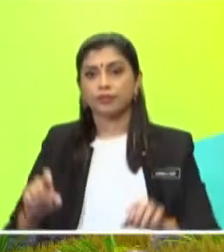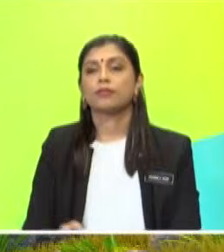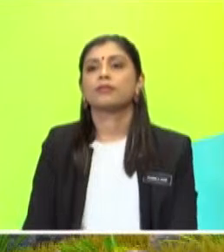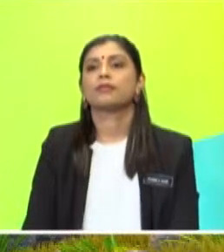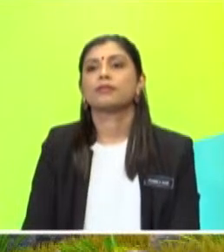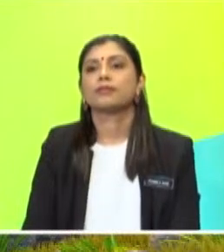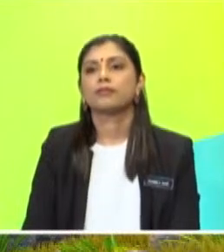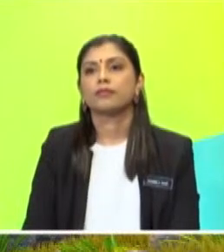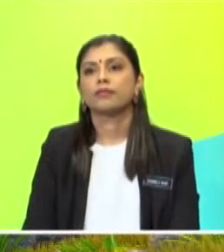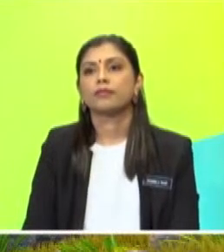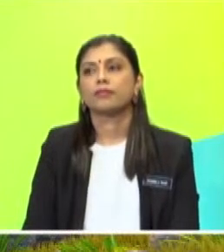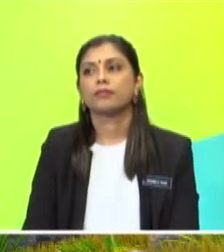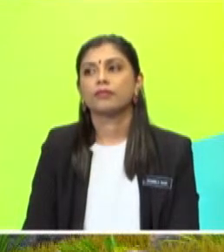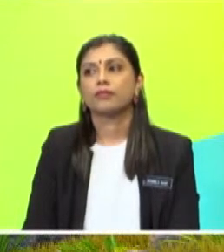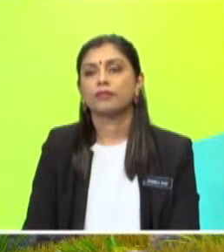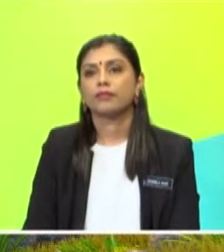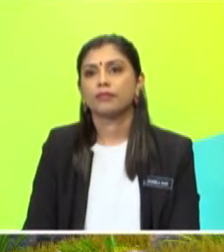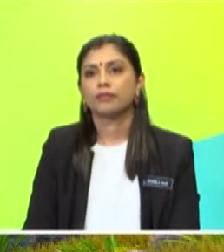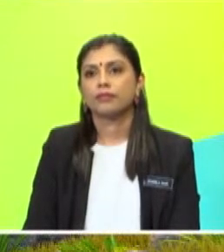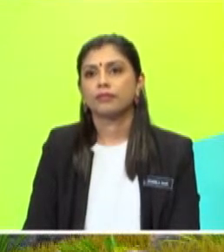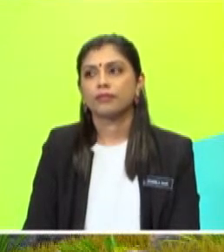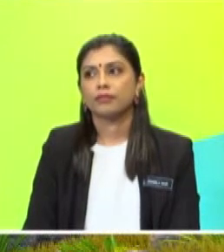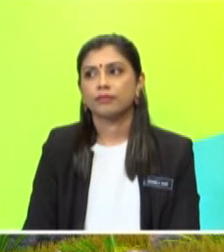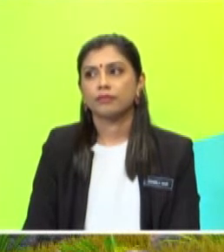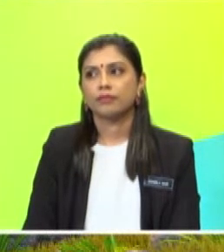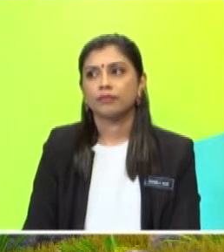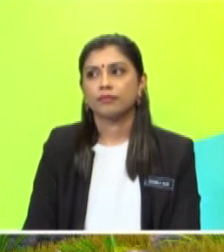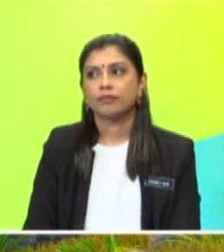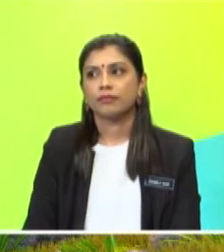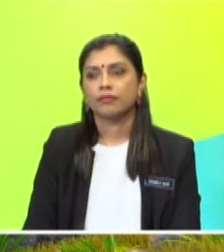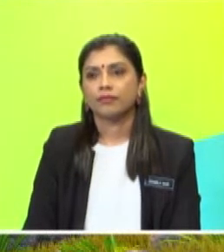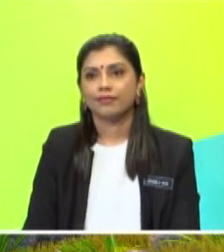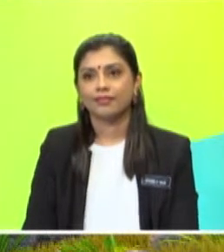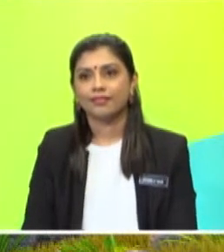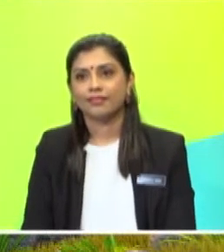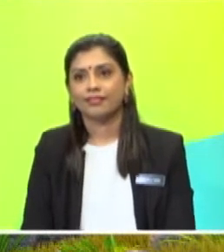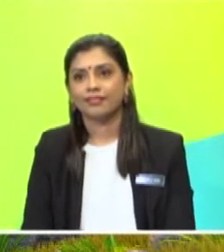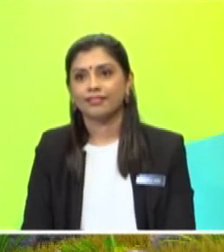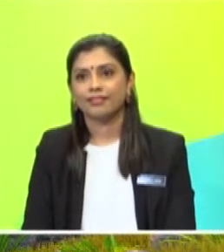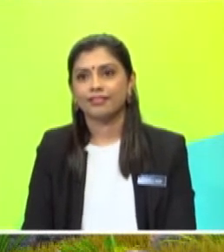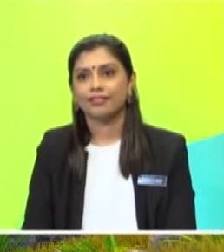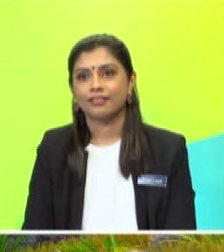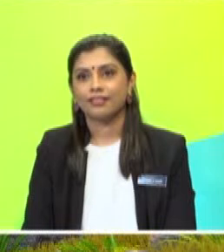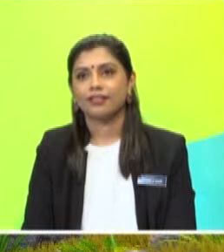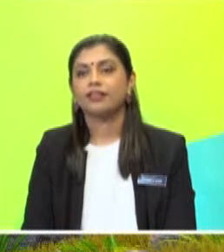For my opening line, Let me see I your will mini choose screen. Let me see the your mini template. screen. Put it up. Put it up.